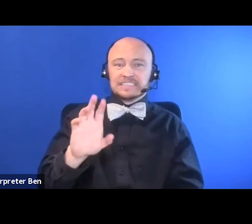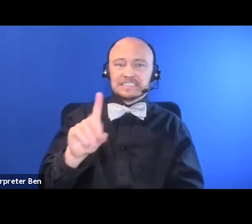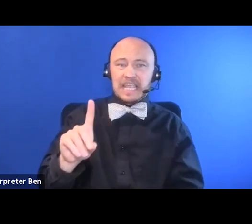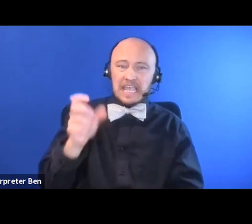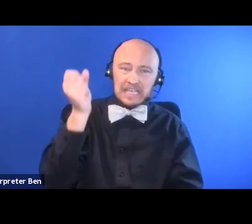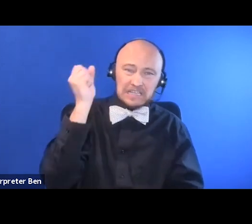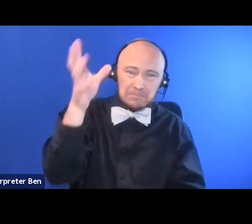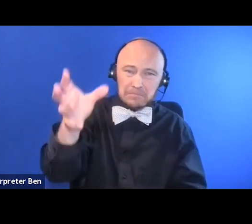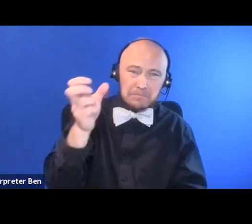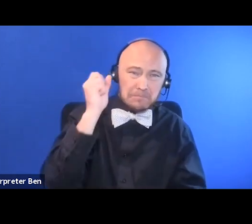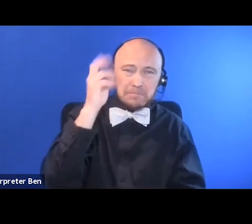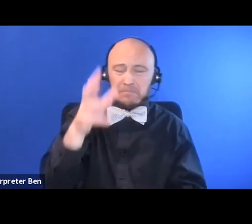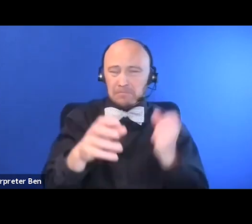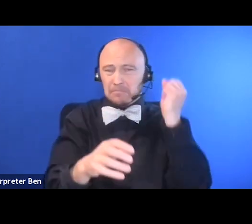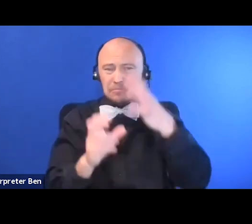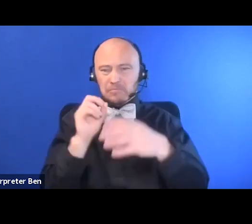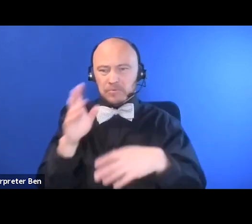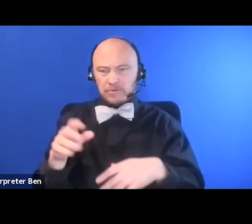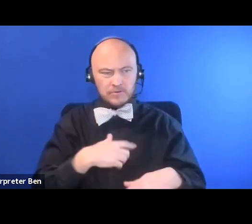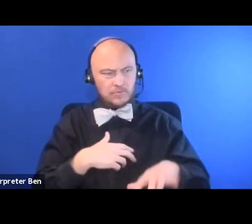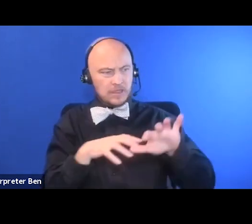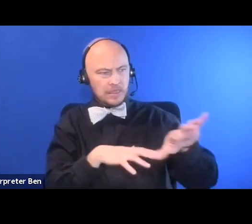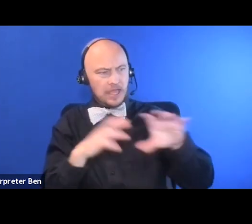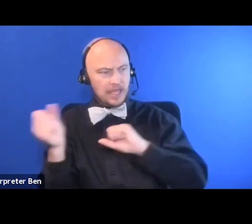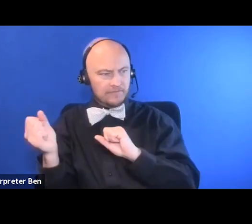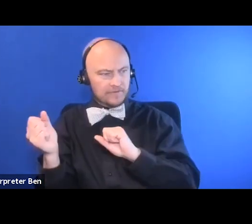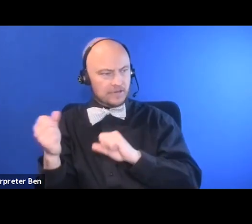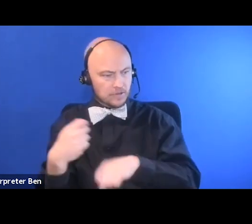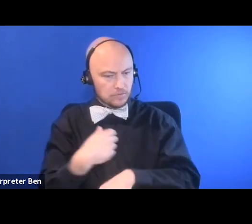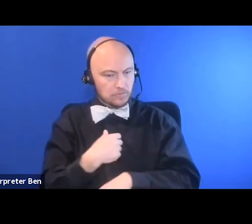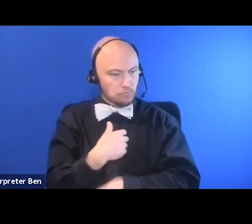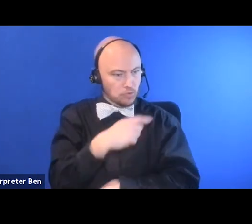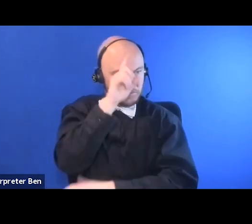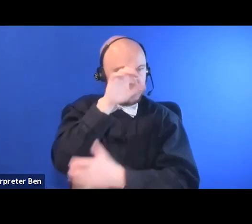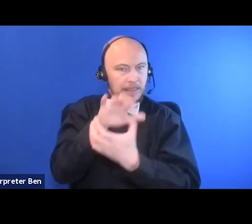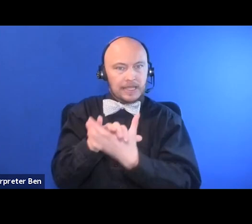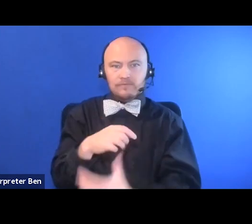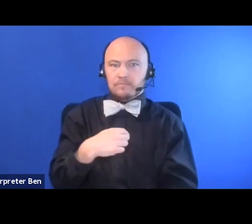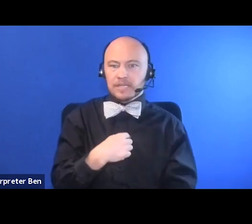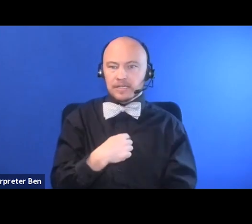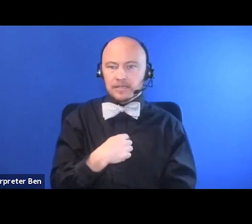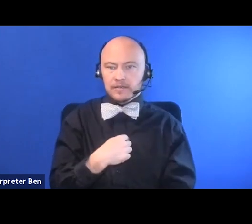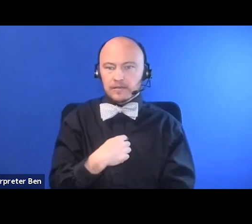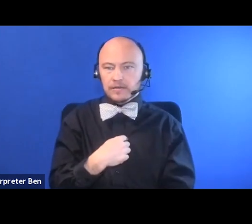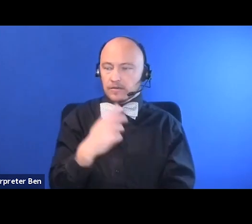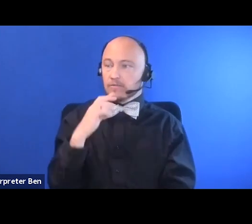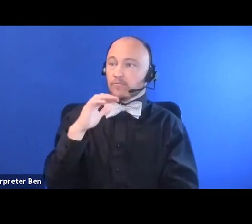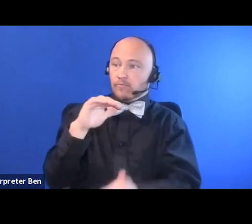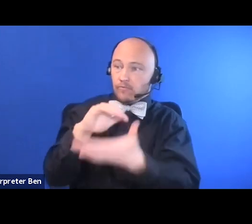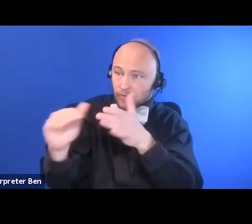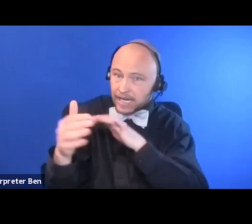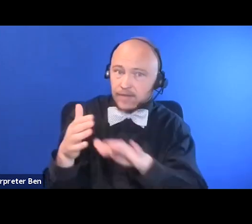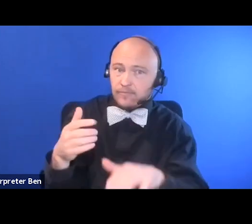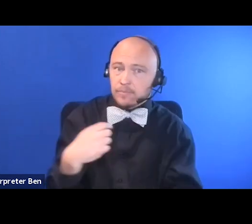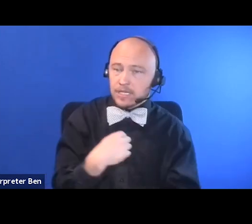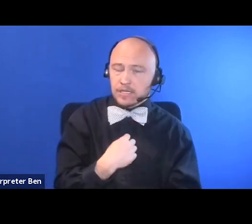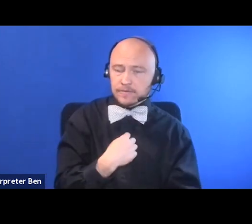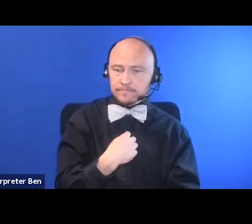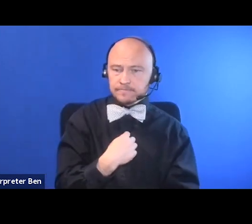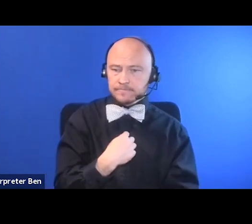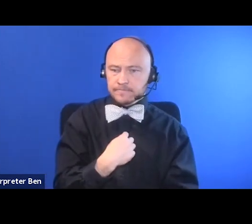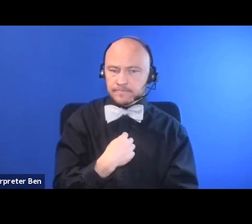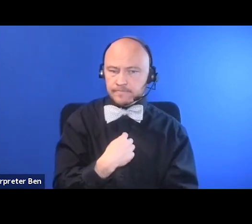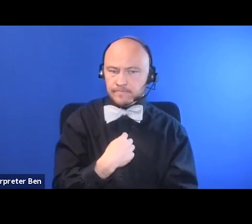us as we departed, you believed me. Forgive me, Yakumo, but